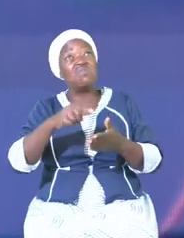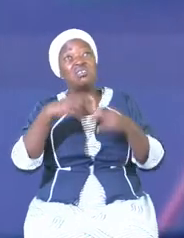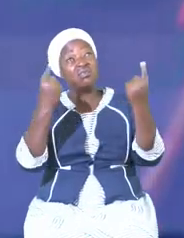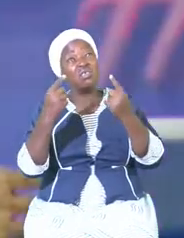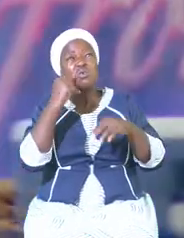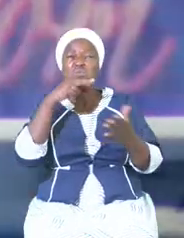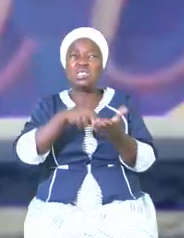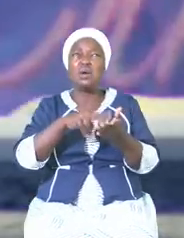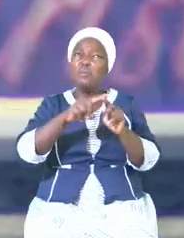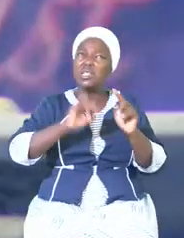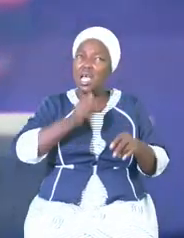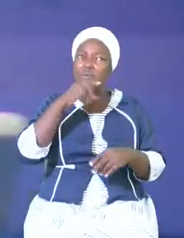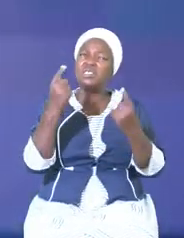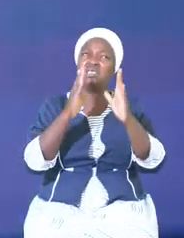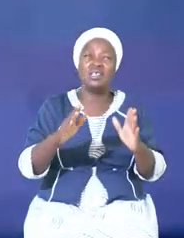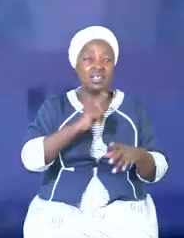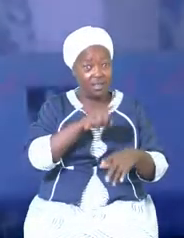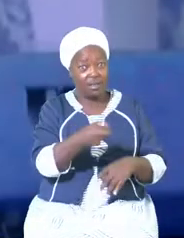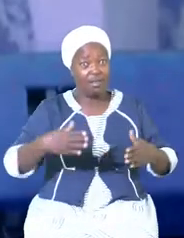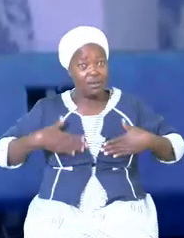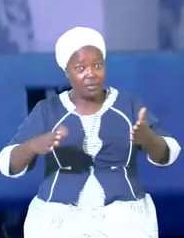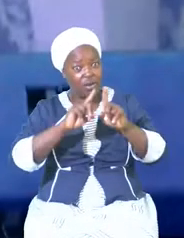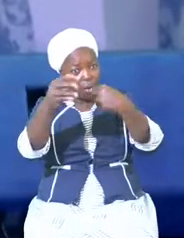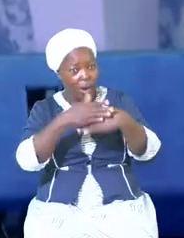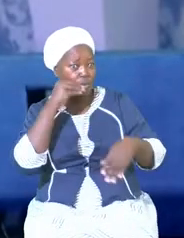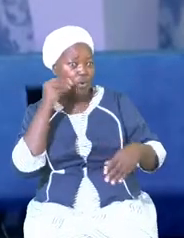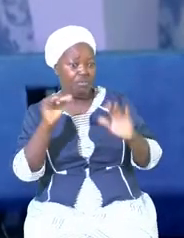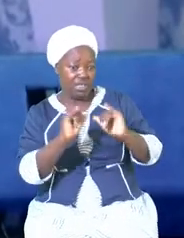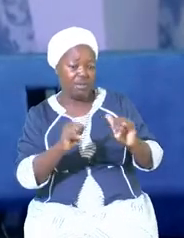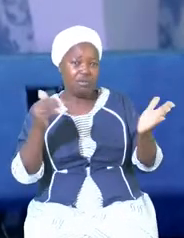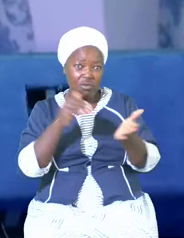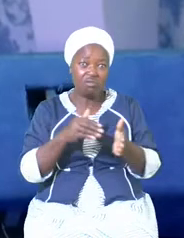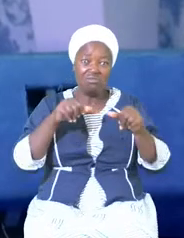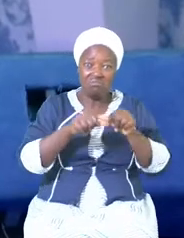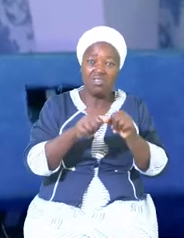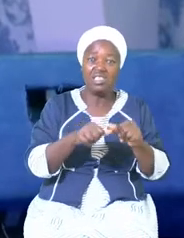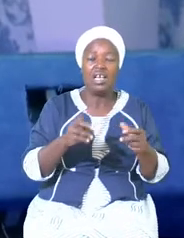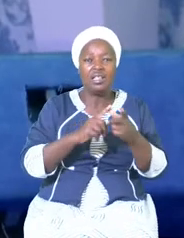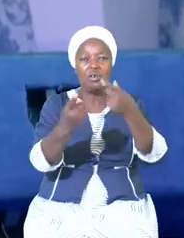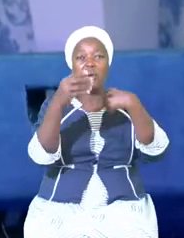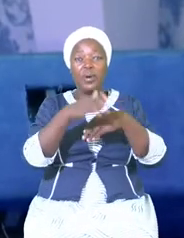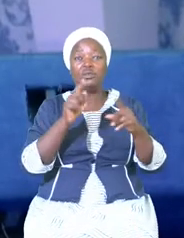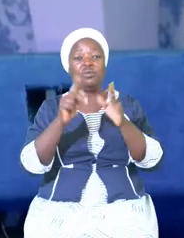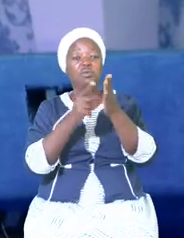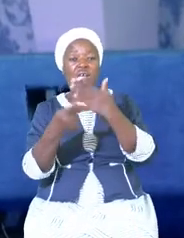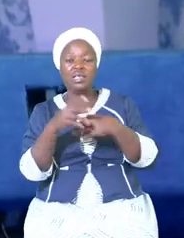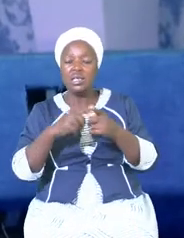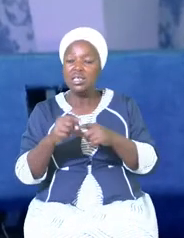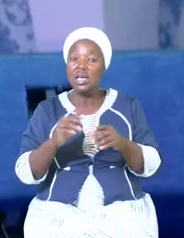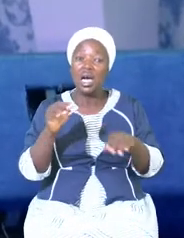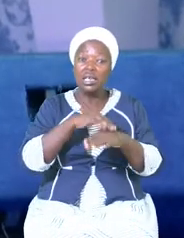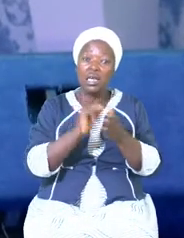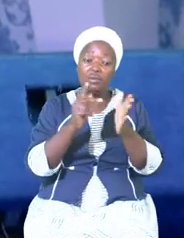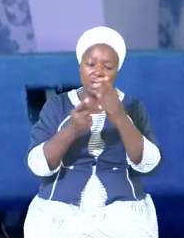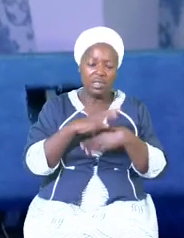a sinner. They confess, they go back home. They come to the crusade. And at the crusade, if you want to give your life to the Lord